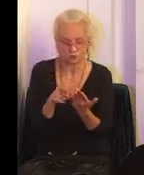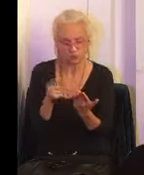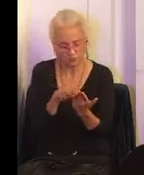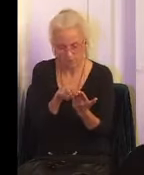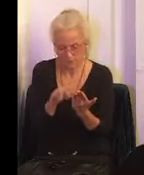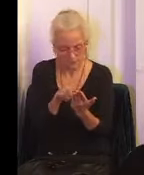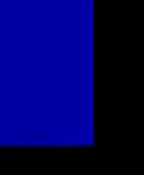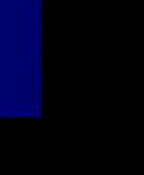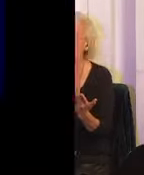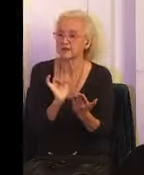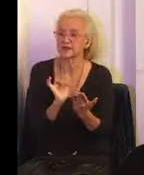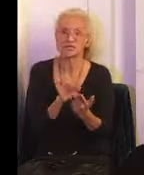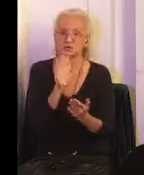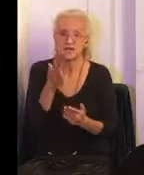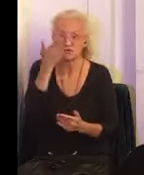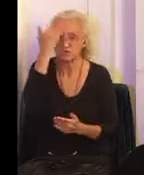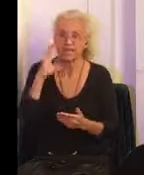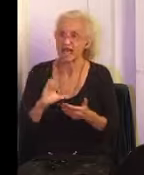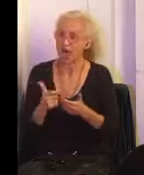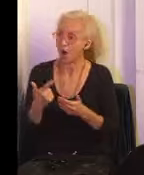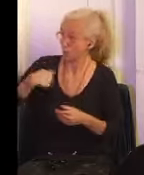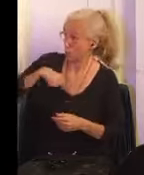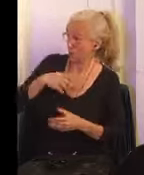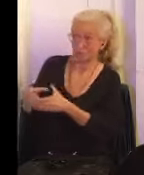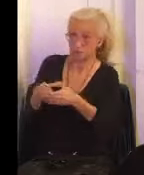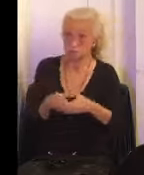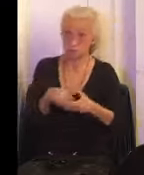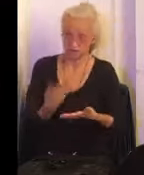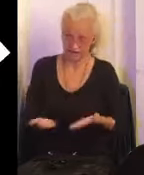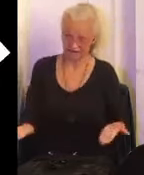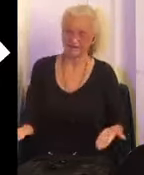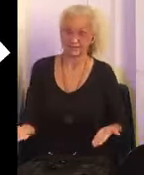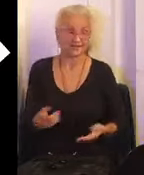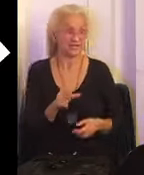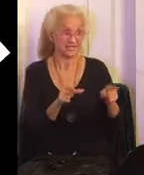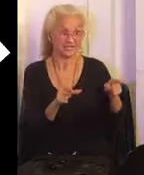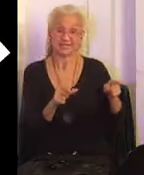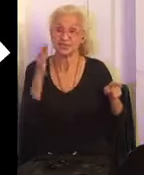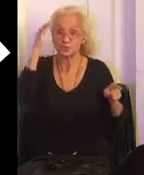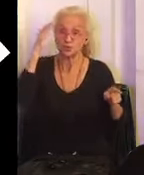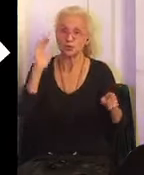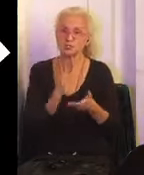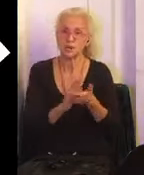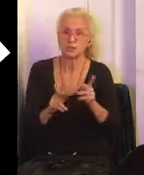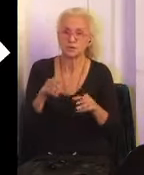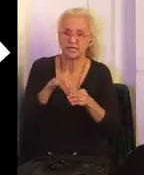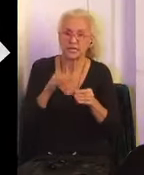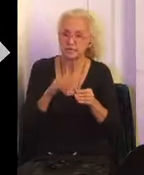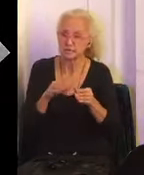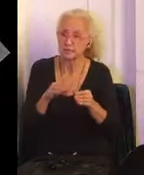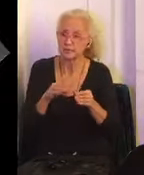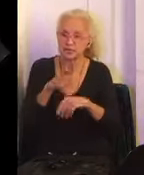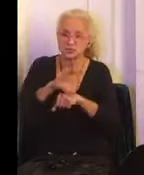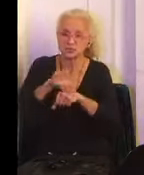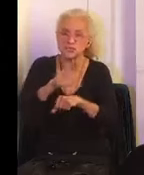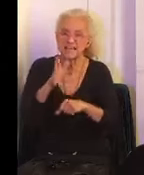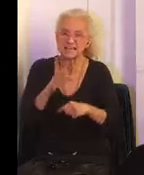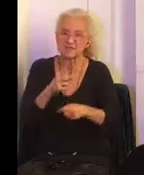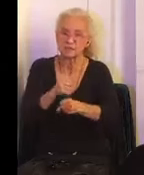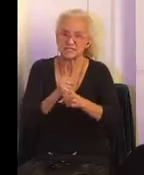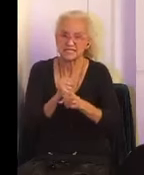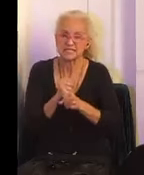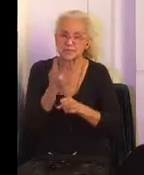let you forget how we got here. Yeah. Glenn knew that there were people in our congregation that never received